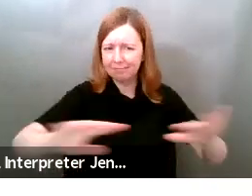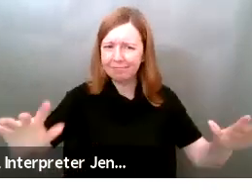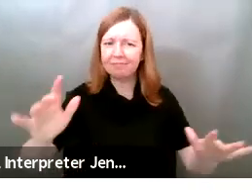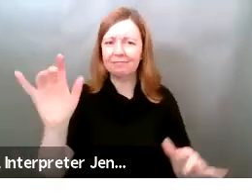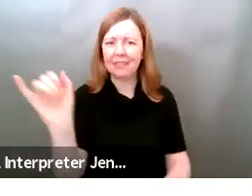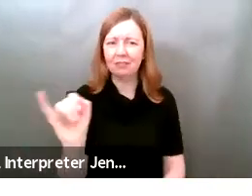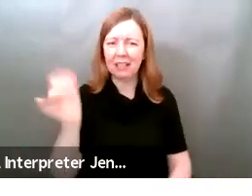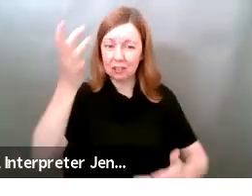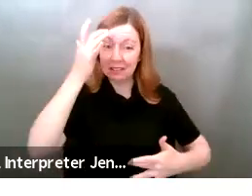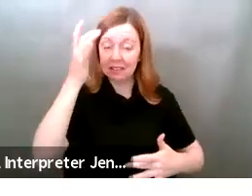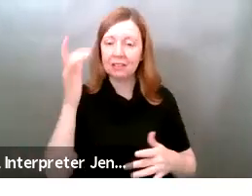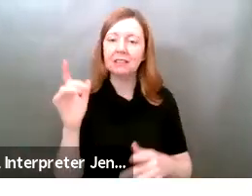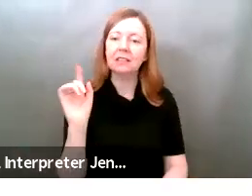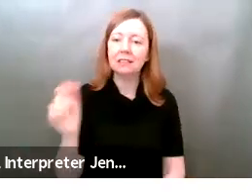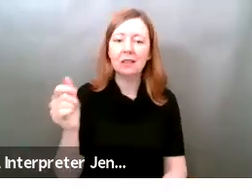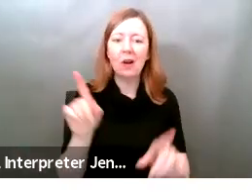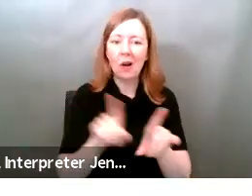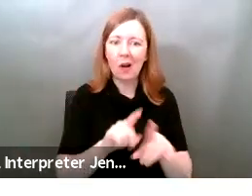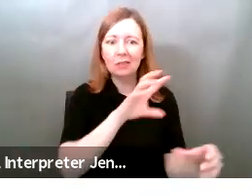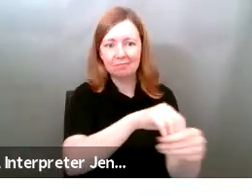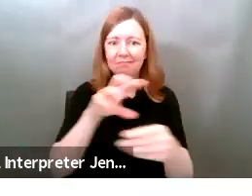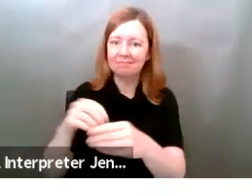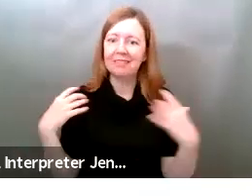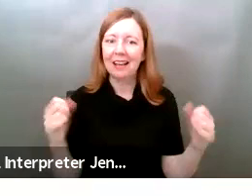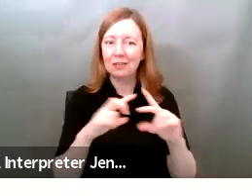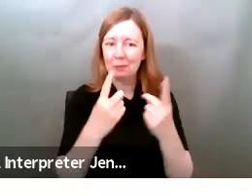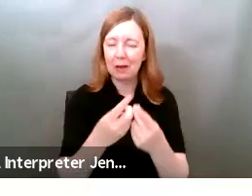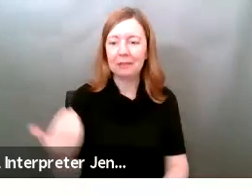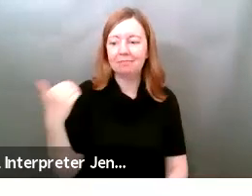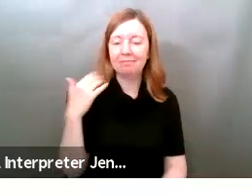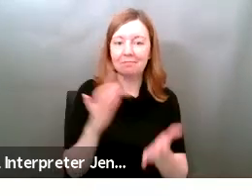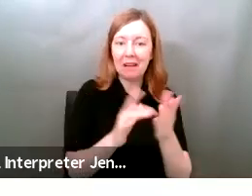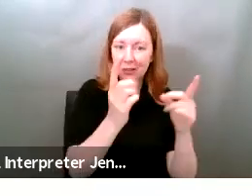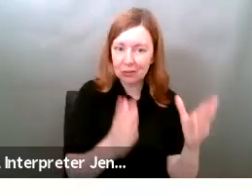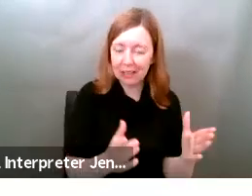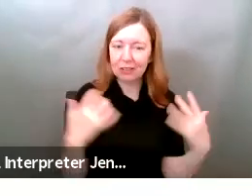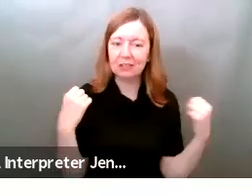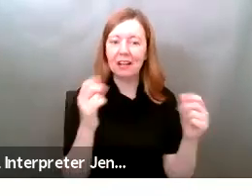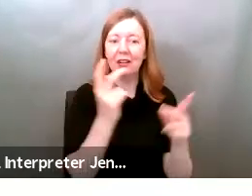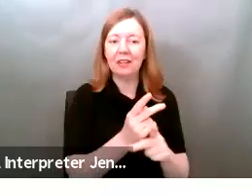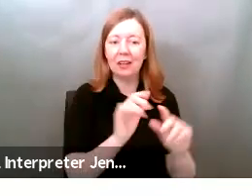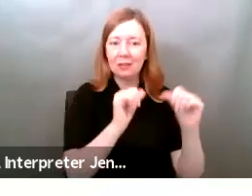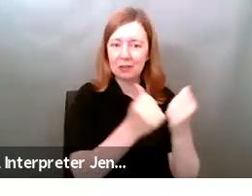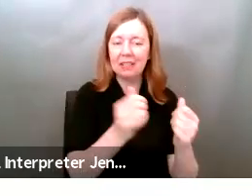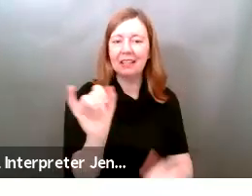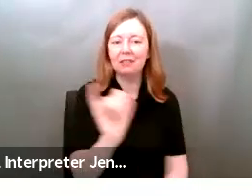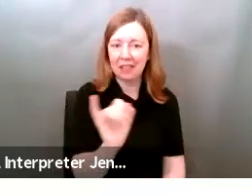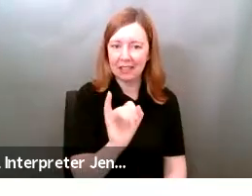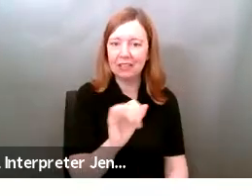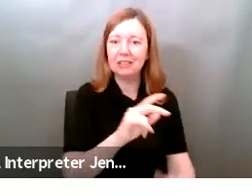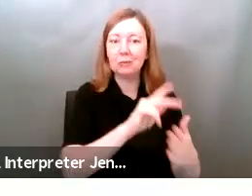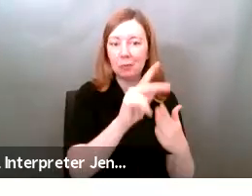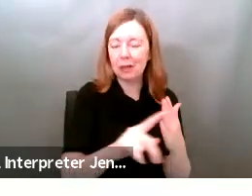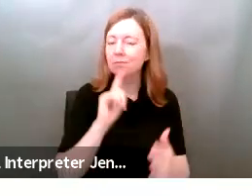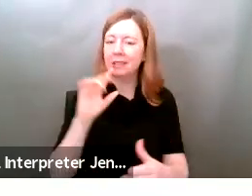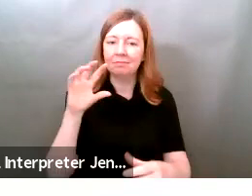Dr. Coffin has also worn several hats at the health department. She was the medical director of the Healthcare Associated Infections Program, and she's been a